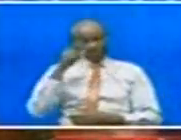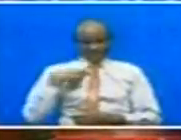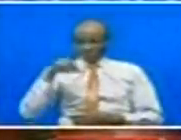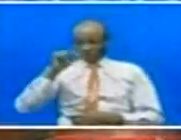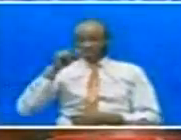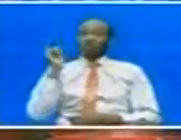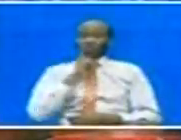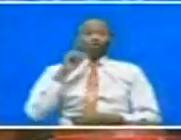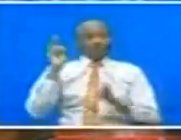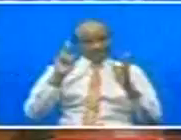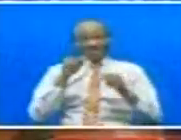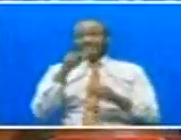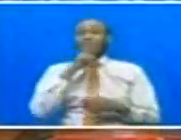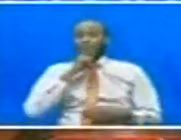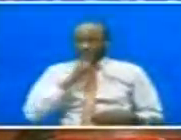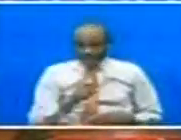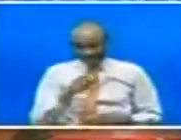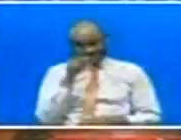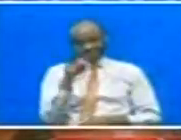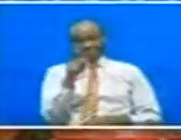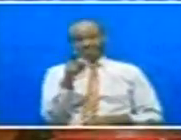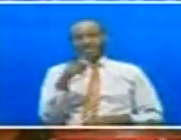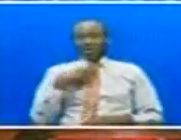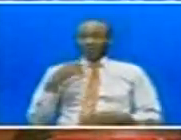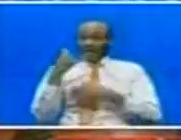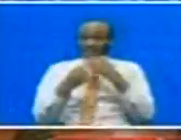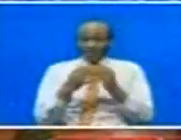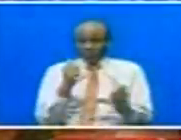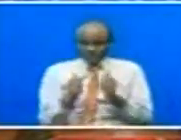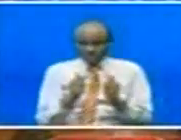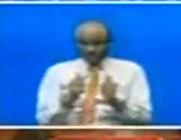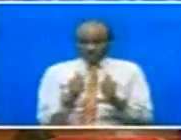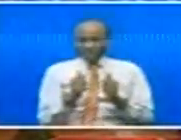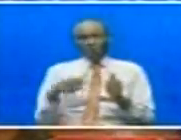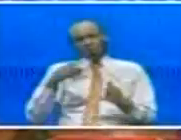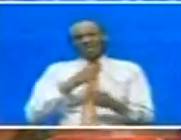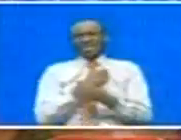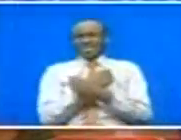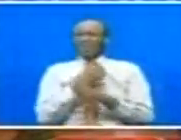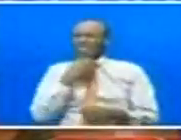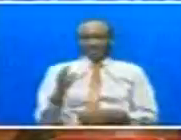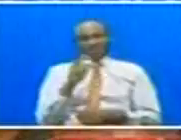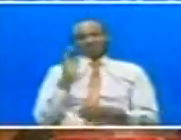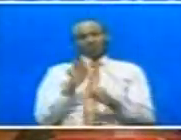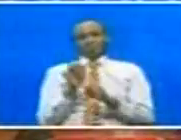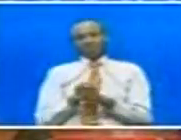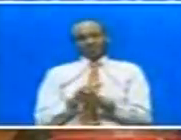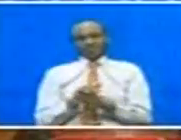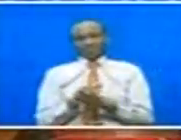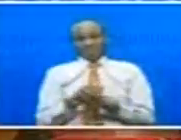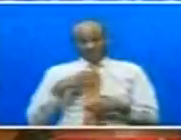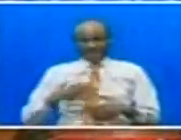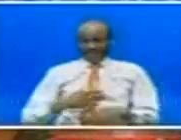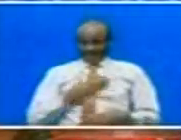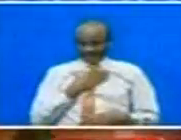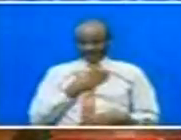ready tomorrow because this man is the man of the country we kind of love to hate. Mm-hmm. My guest